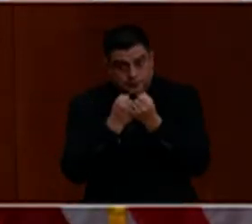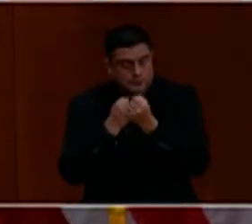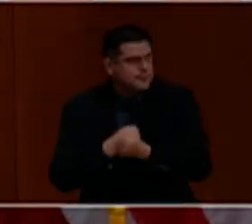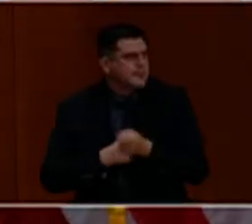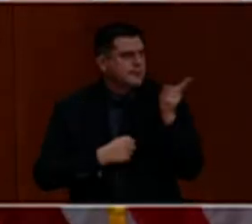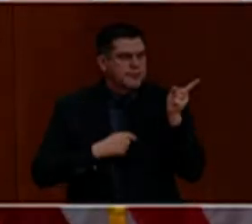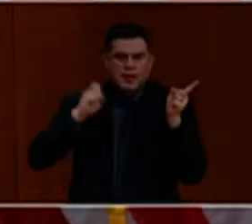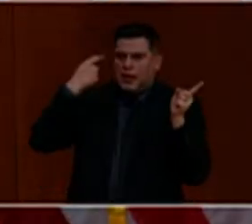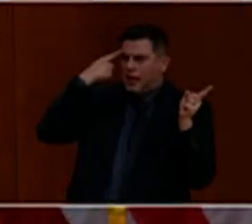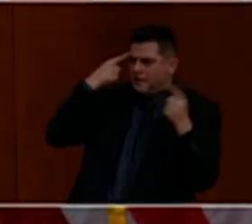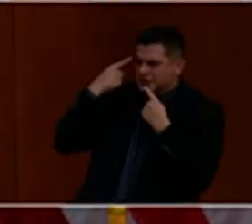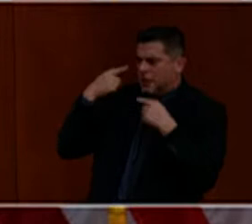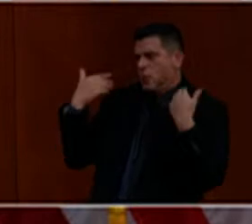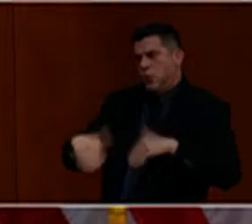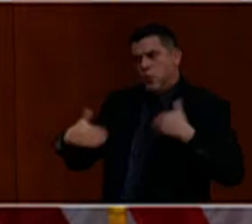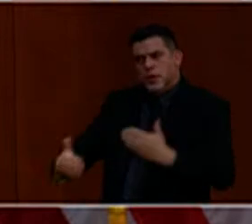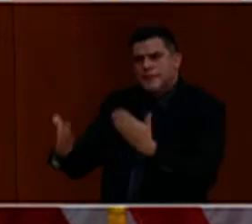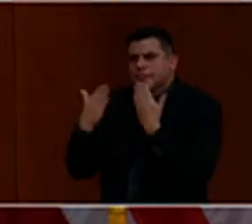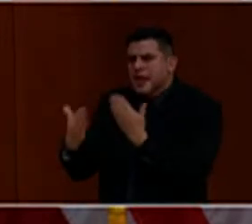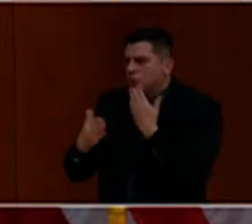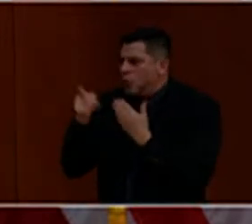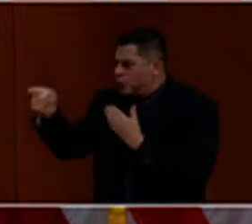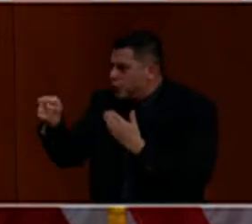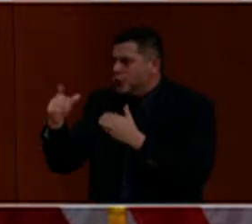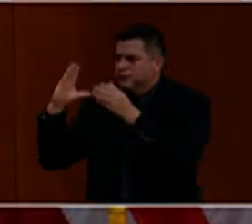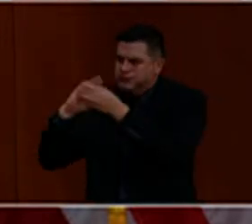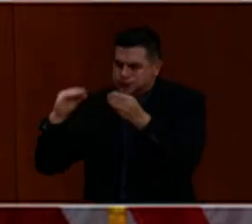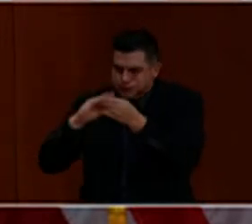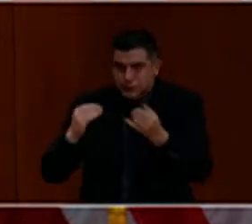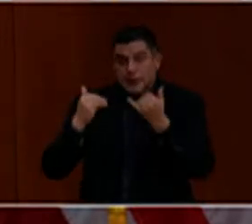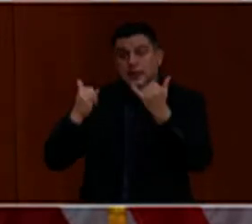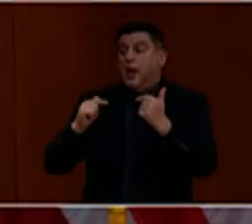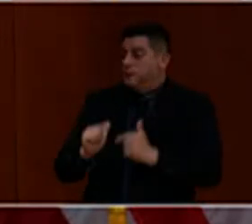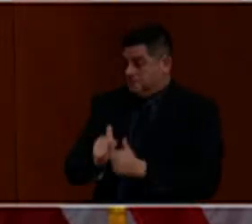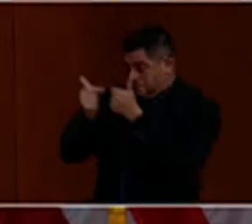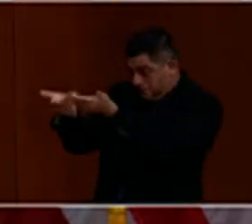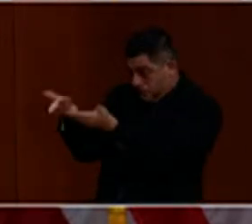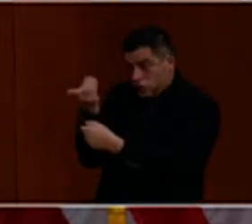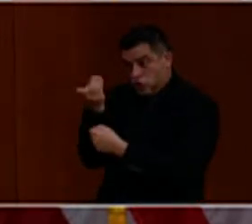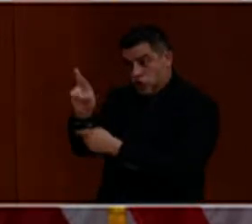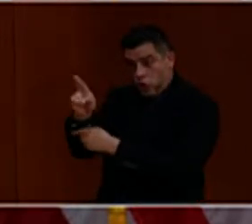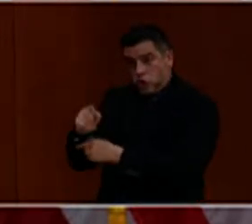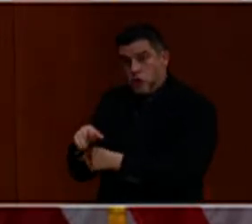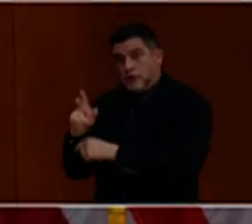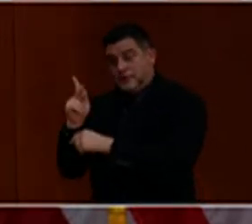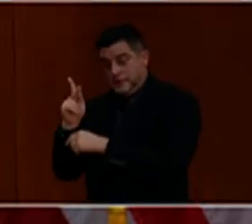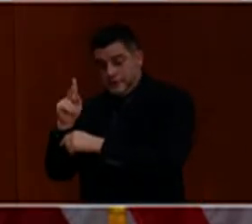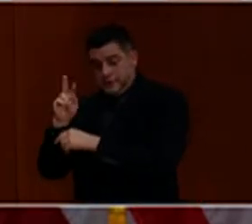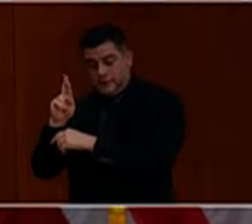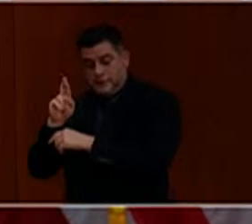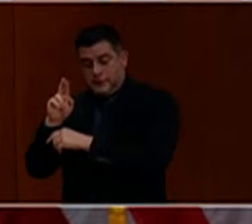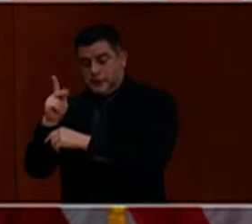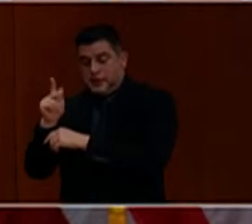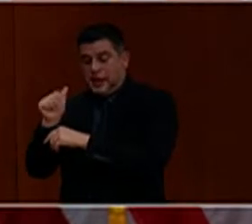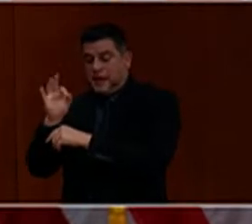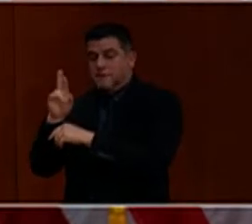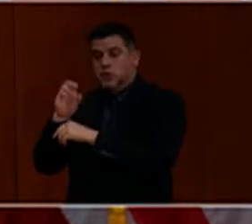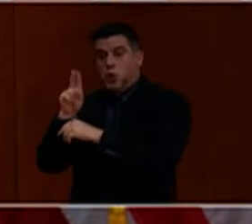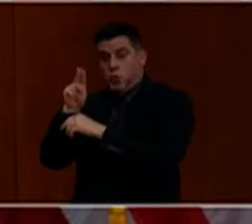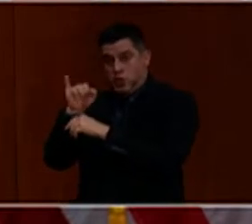Dr. Kafani, can you just talk about some of the evolution of the treatments, of how you guys have handled this? But then